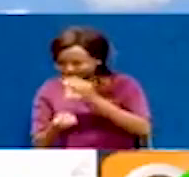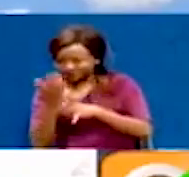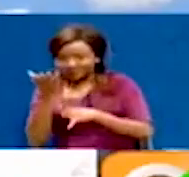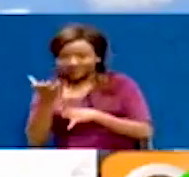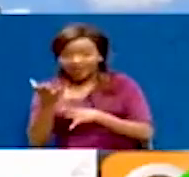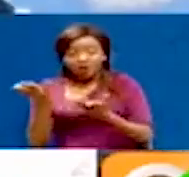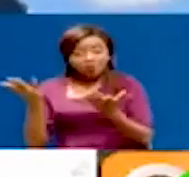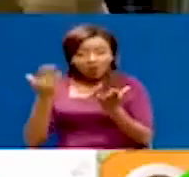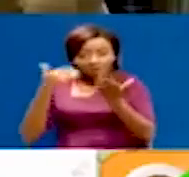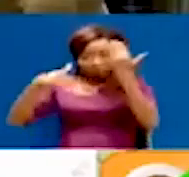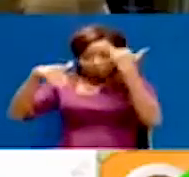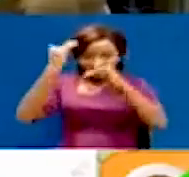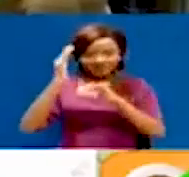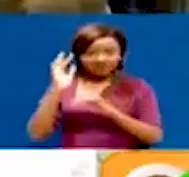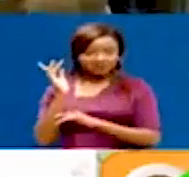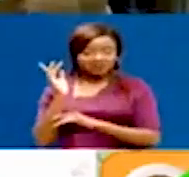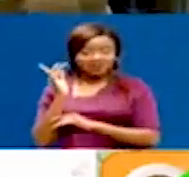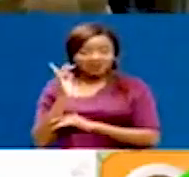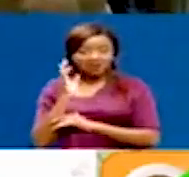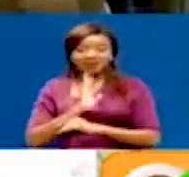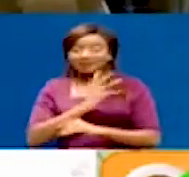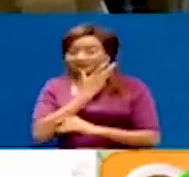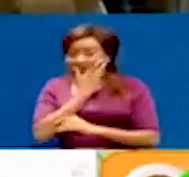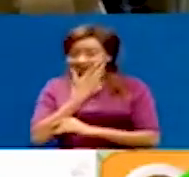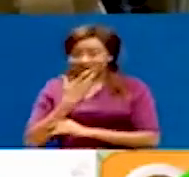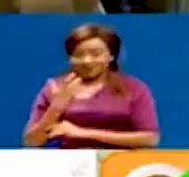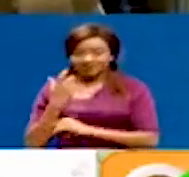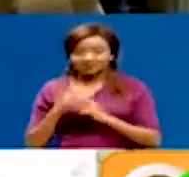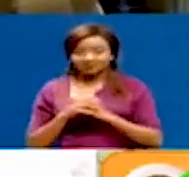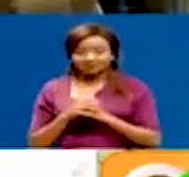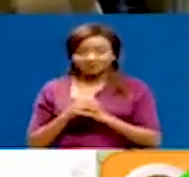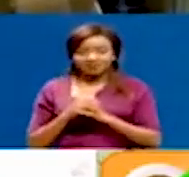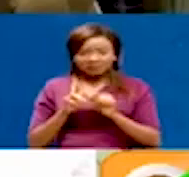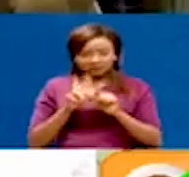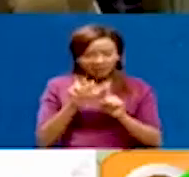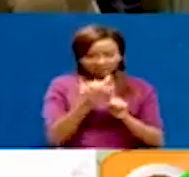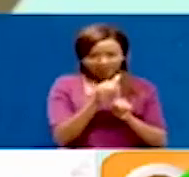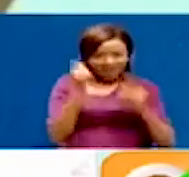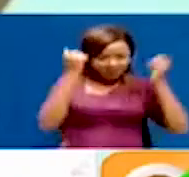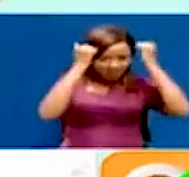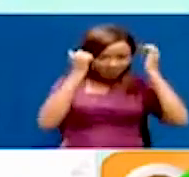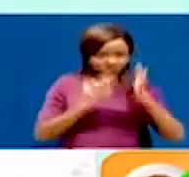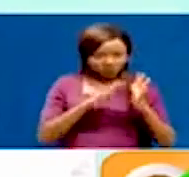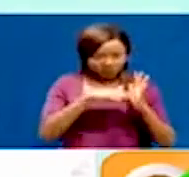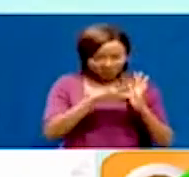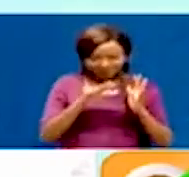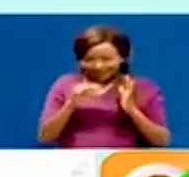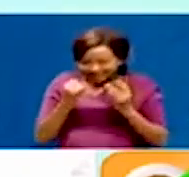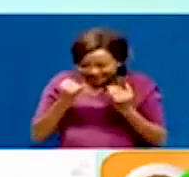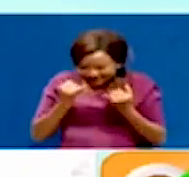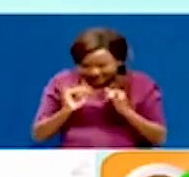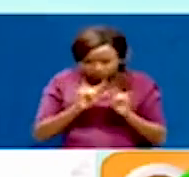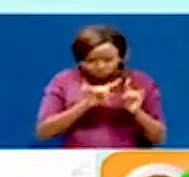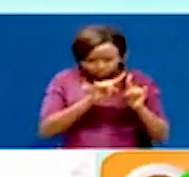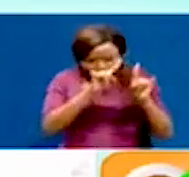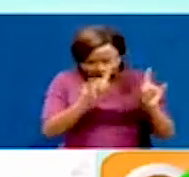Center. Fidel Mugatia and 15 other students of Kenyatta University are prototyping a locally made